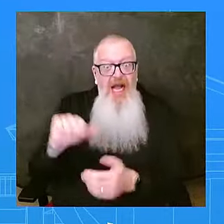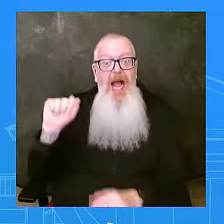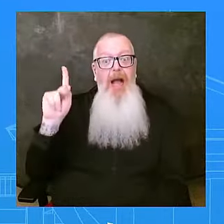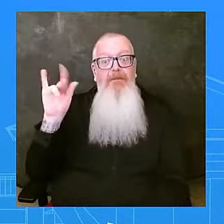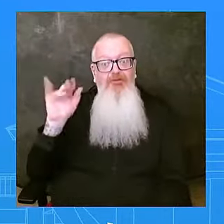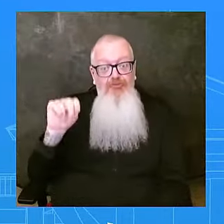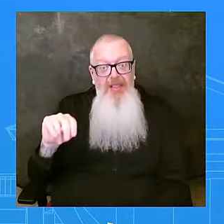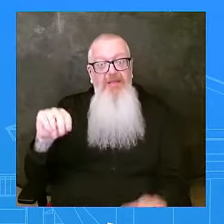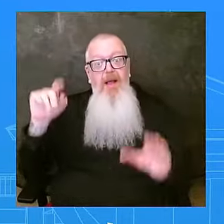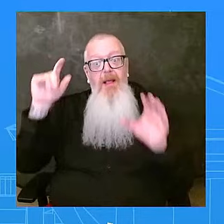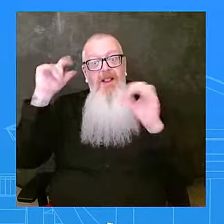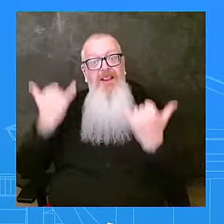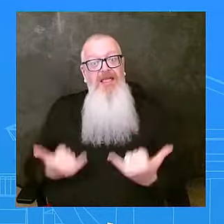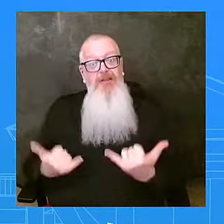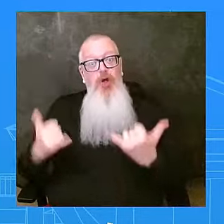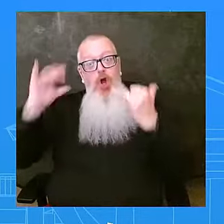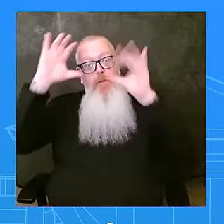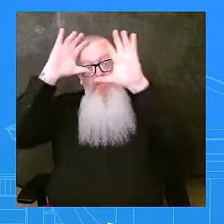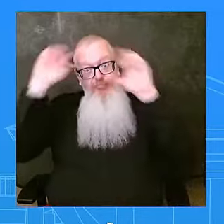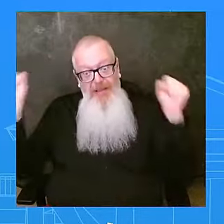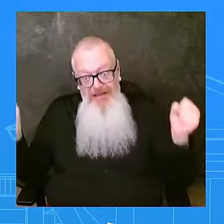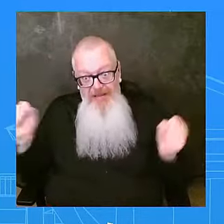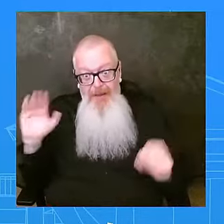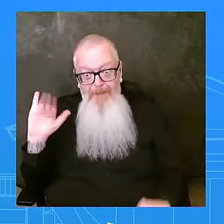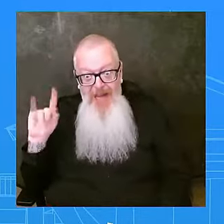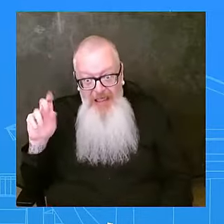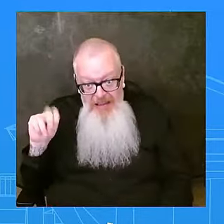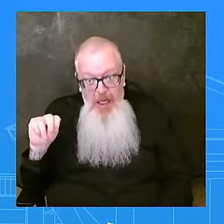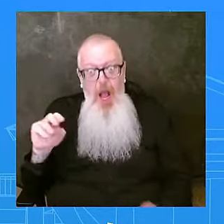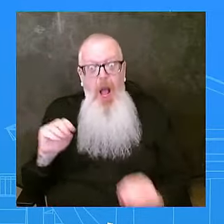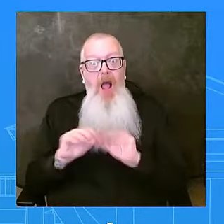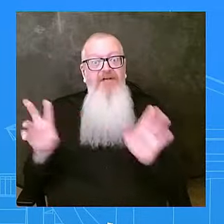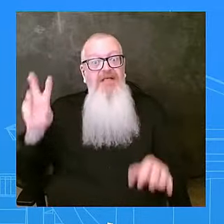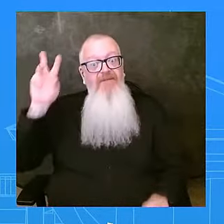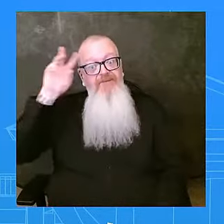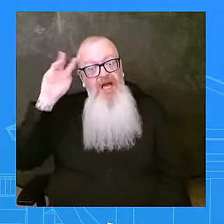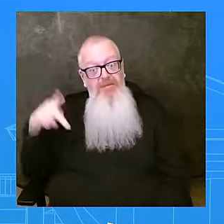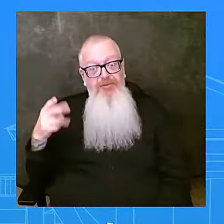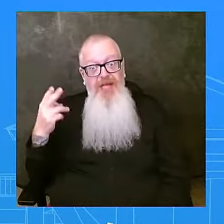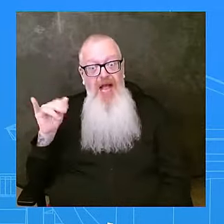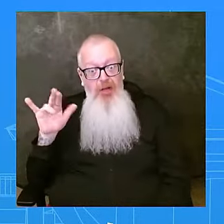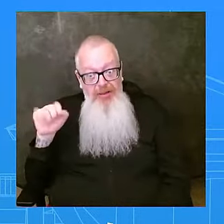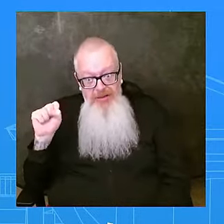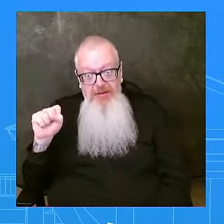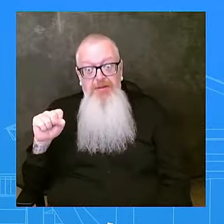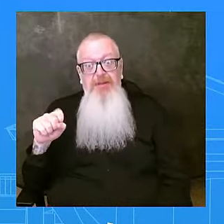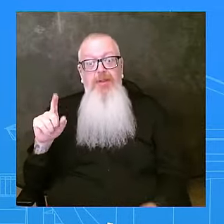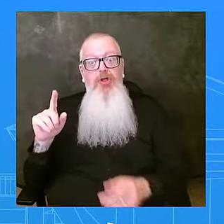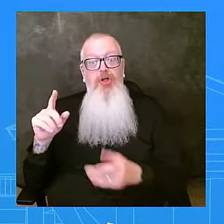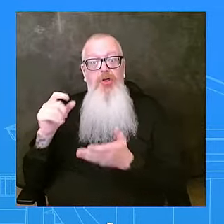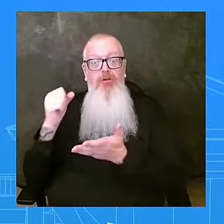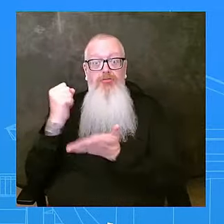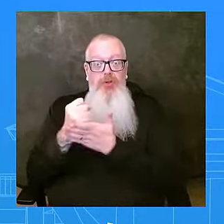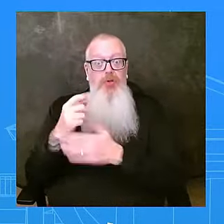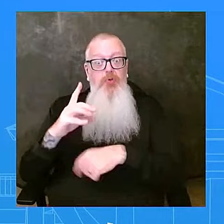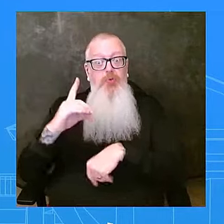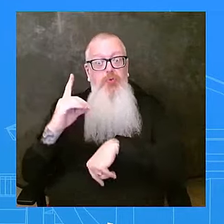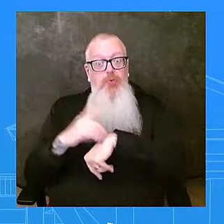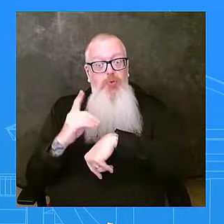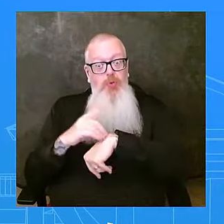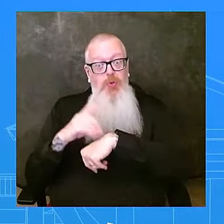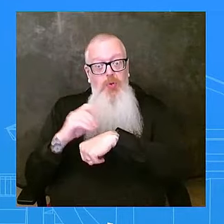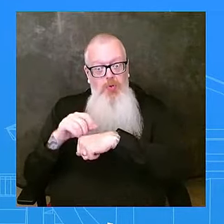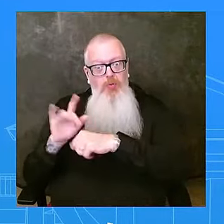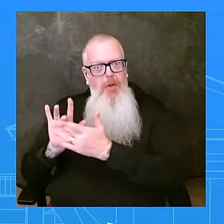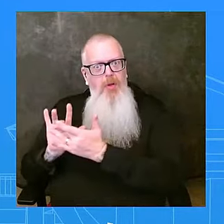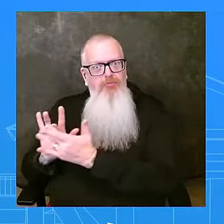president, obviously the vice president in her official capacity, is that we try to go out there, right? We go out there, we meet the American